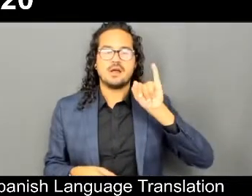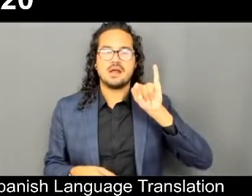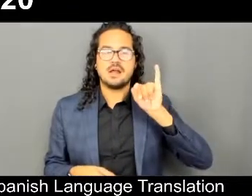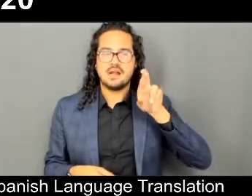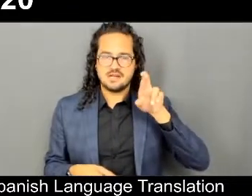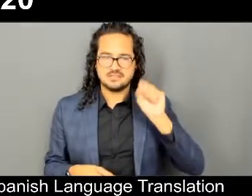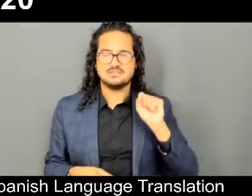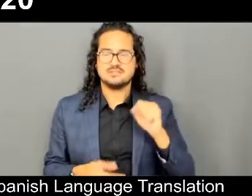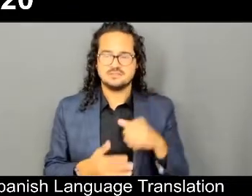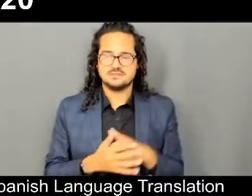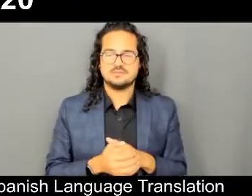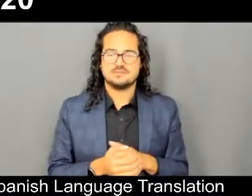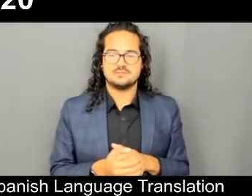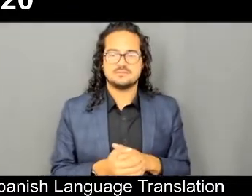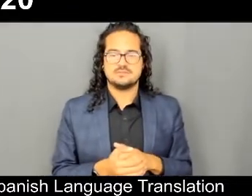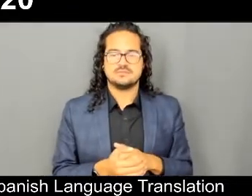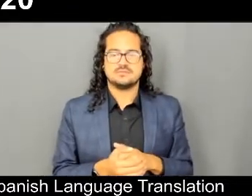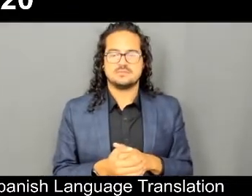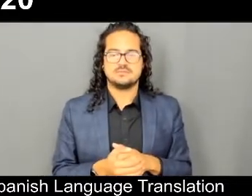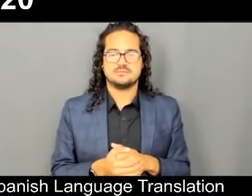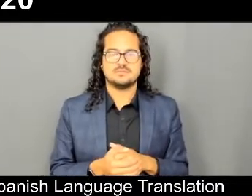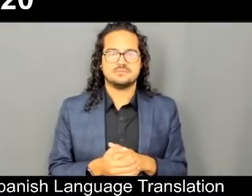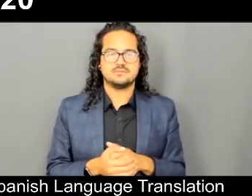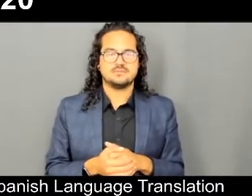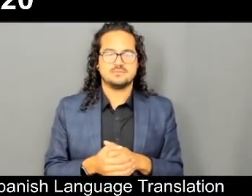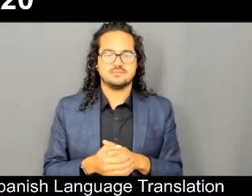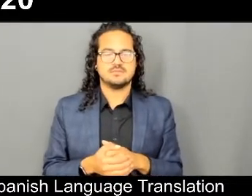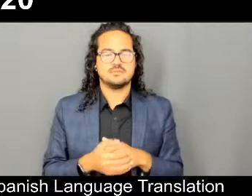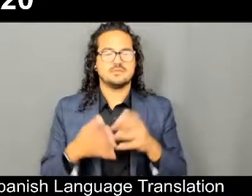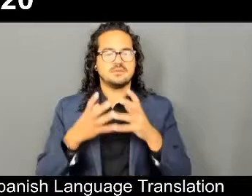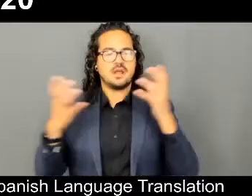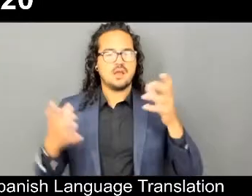airs out there, which is great. It's a great resource.